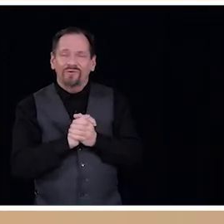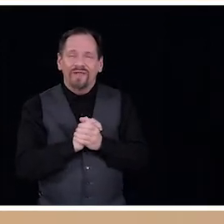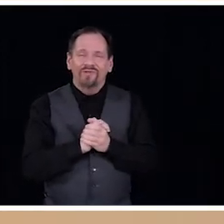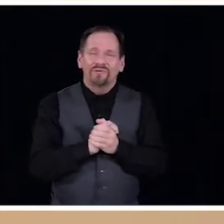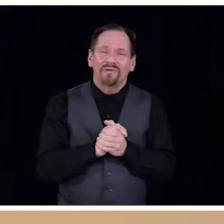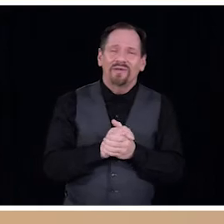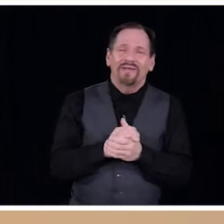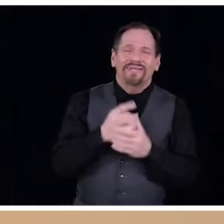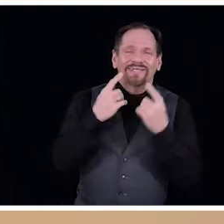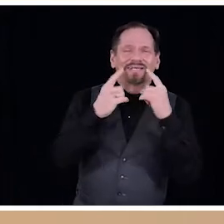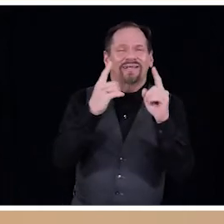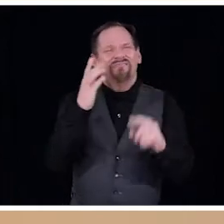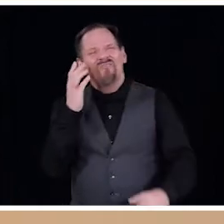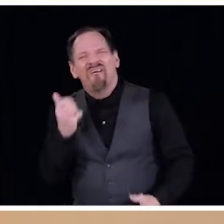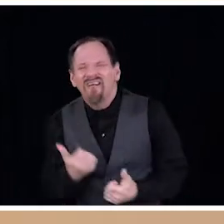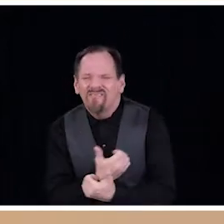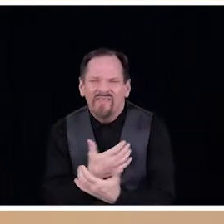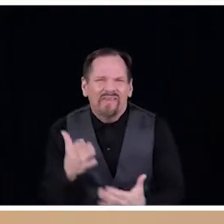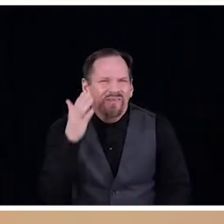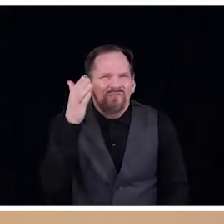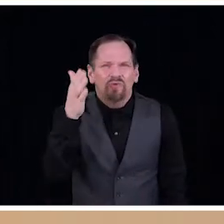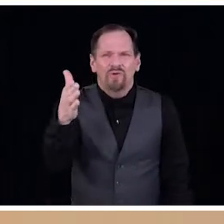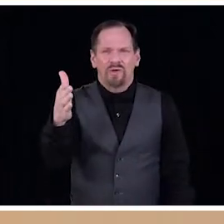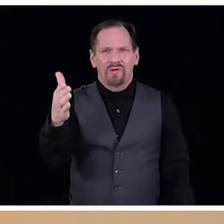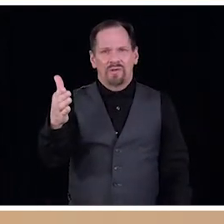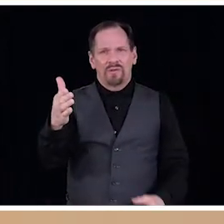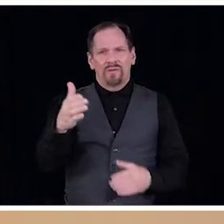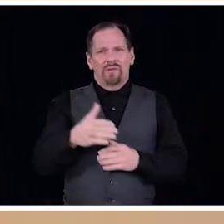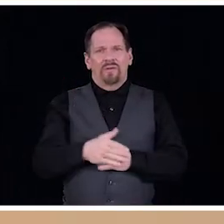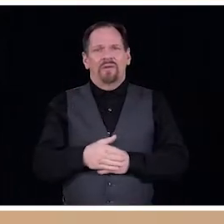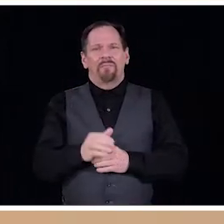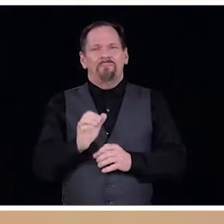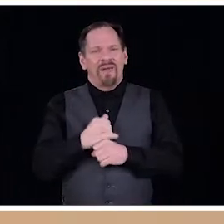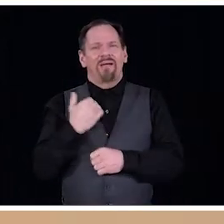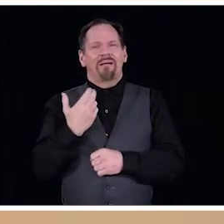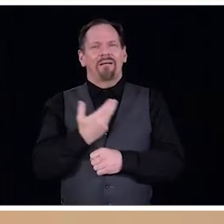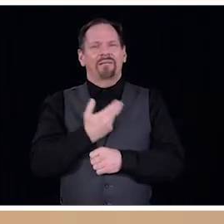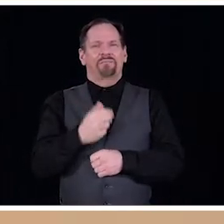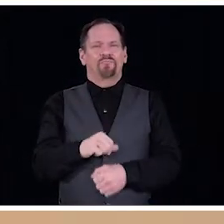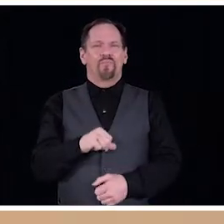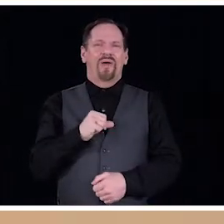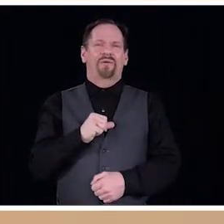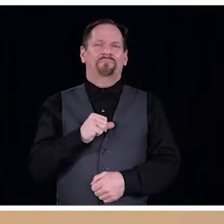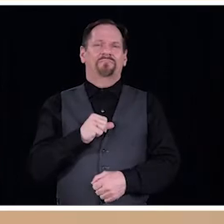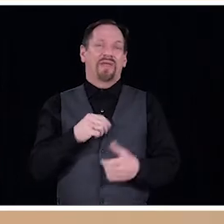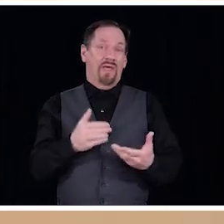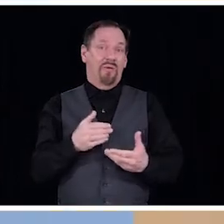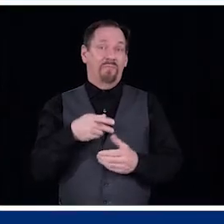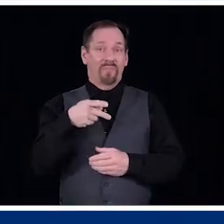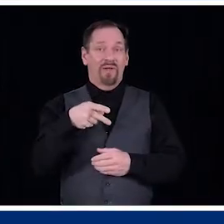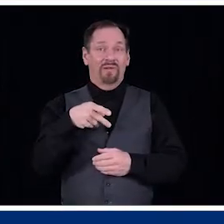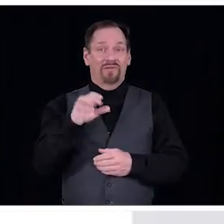your future endeavors. Make Peabody and Johns Hopkins proud. Thank you.